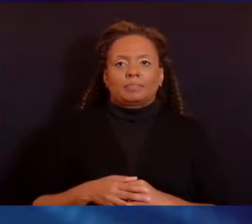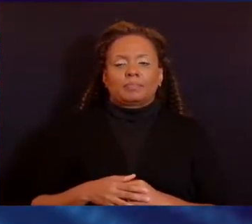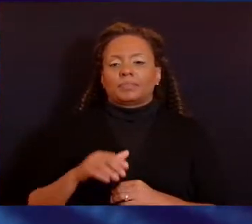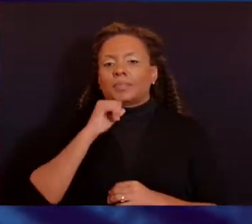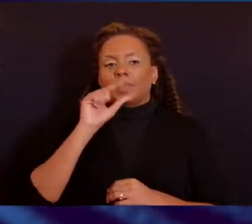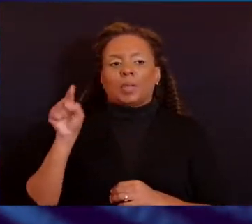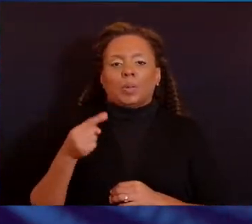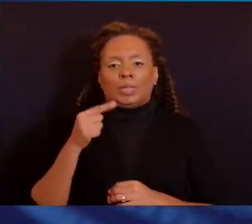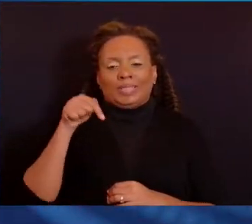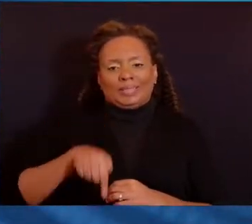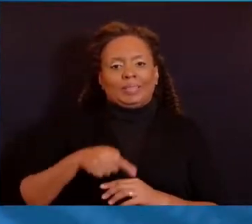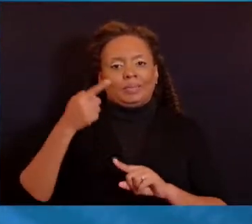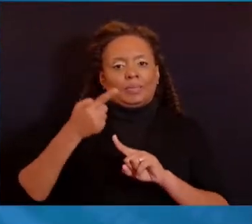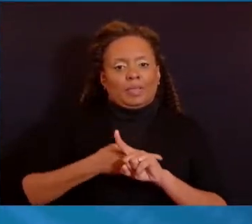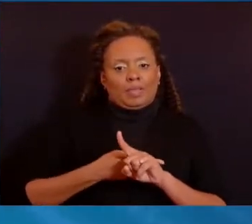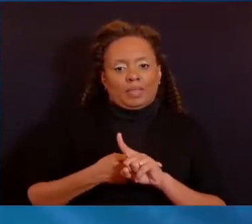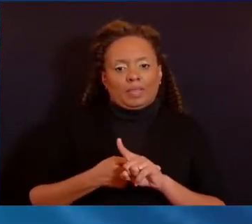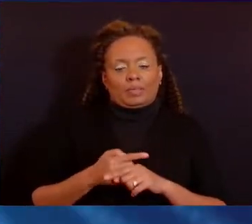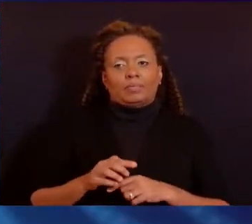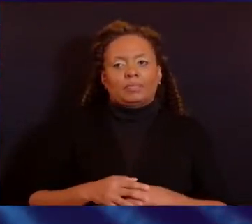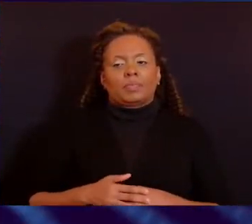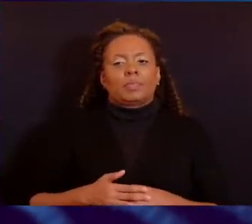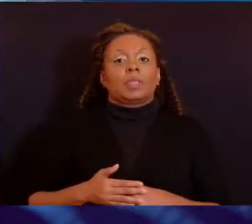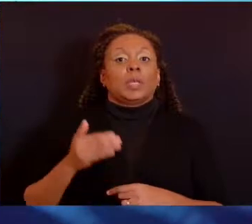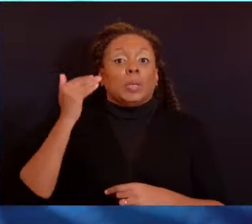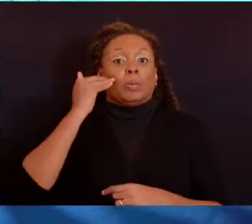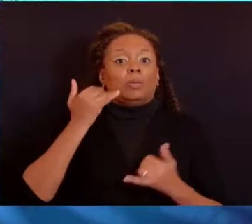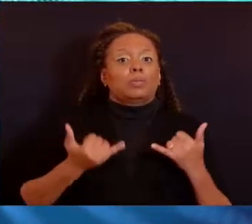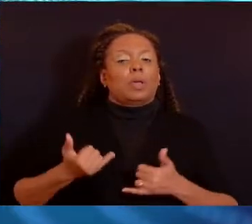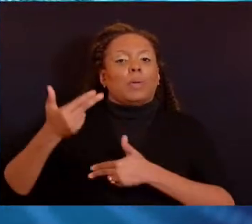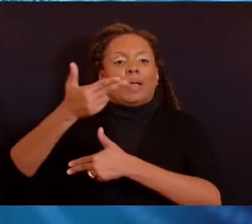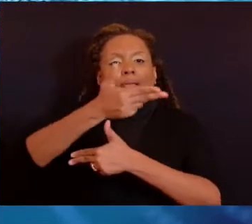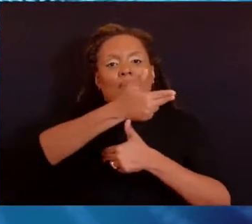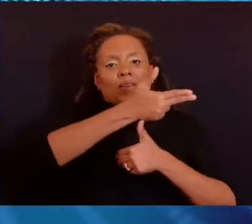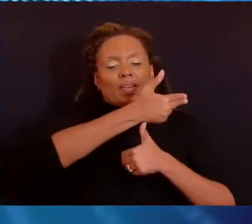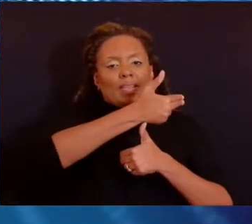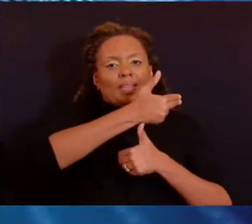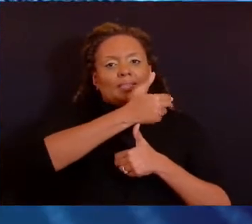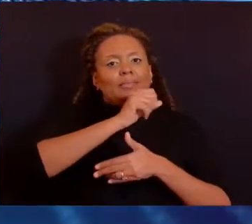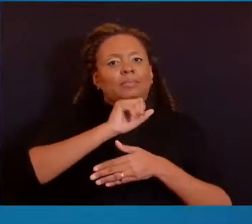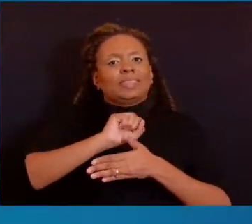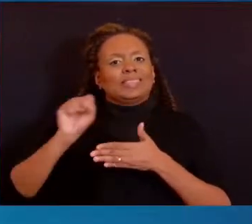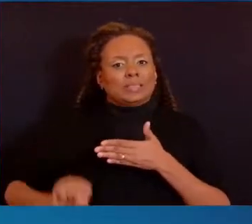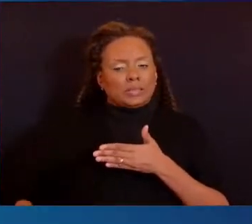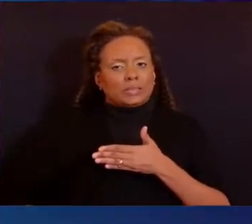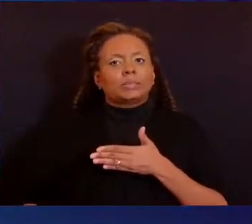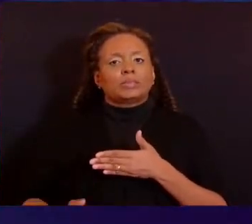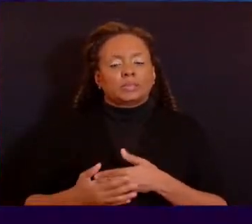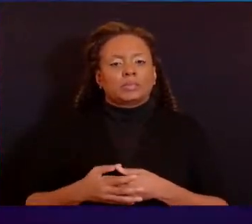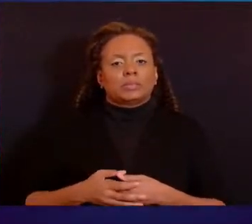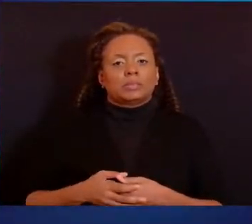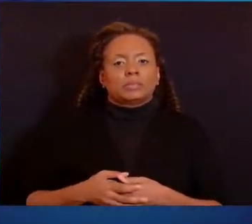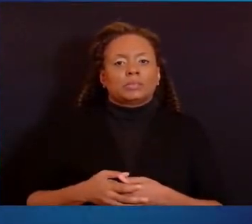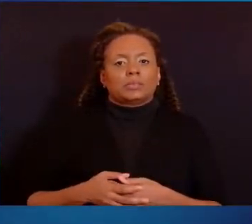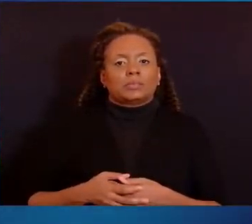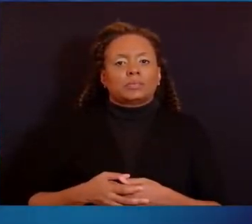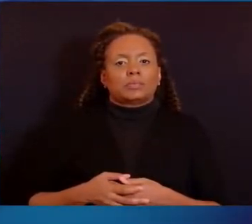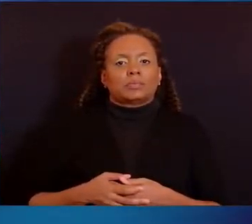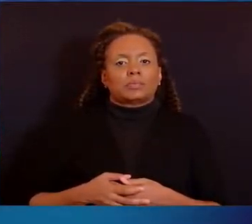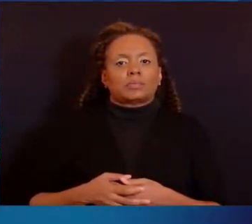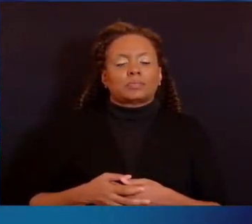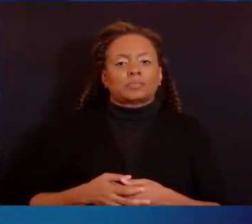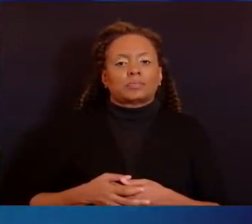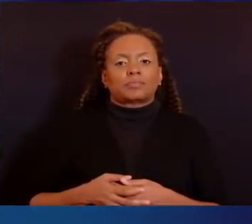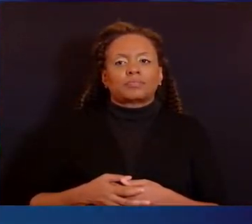too, because I think it's important that we not lose sight of the hurricane season and where we're actually heading to. But yes, we